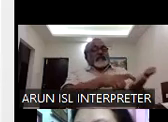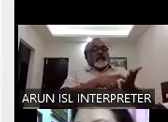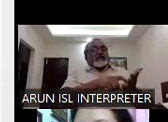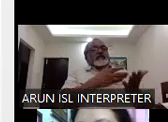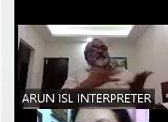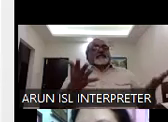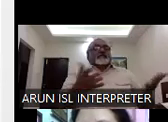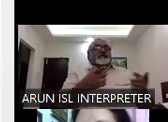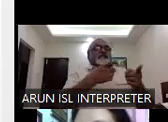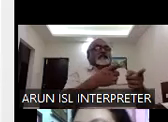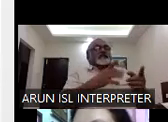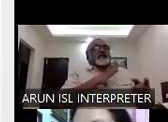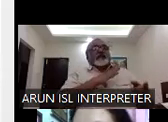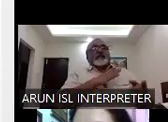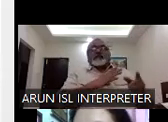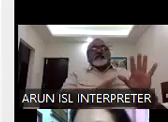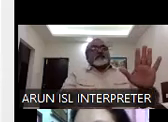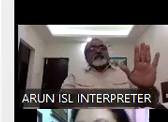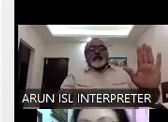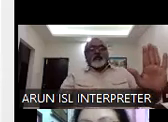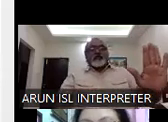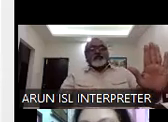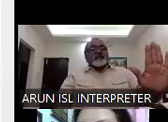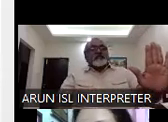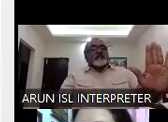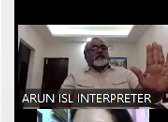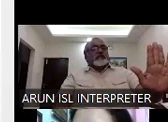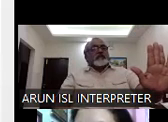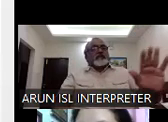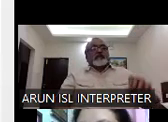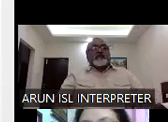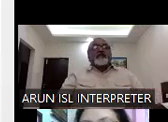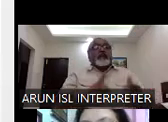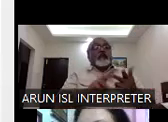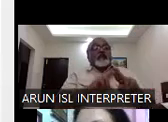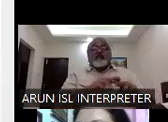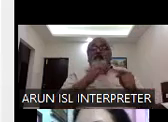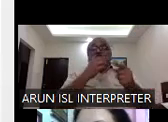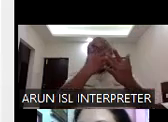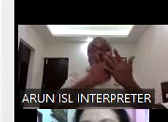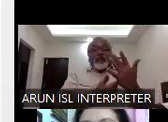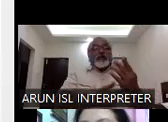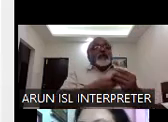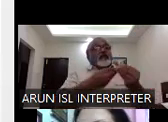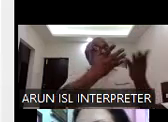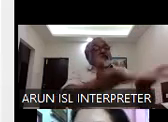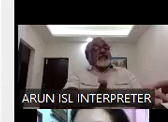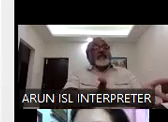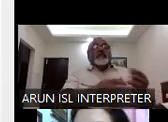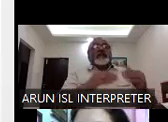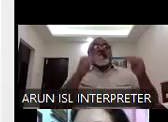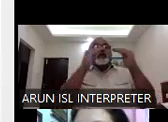can do everything and anything in life if the things are given to him or her, or as a third